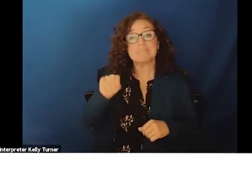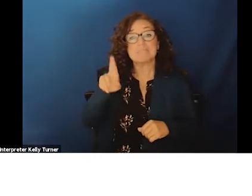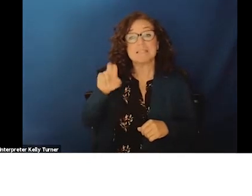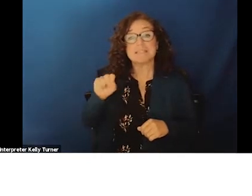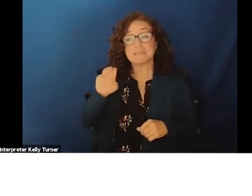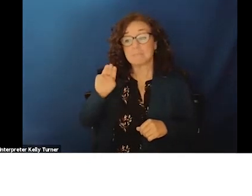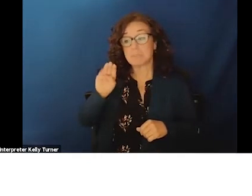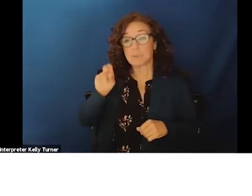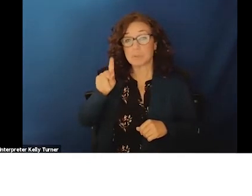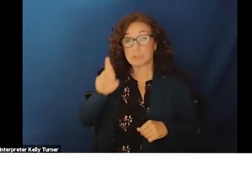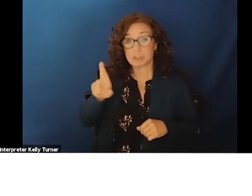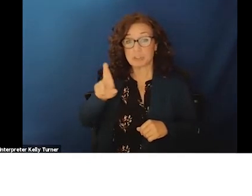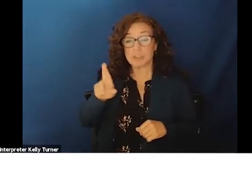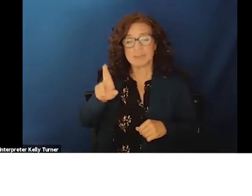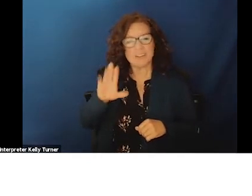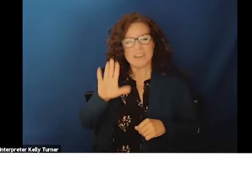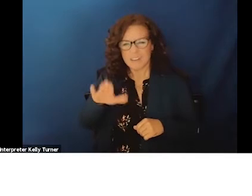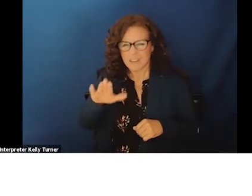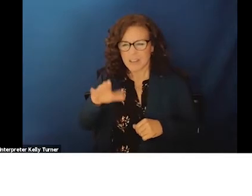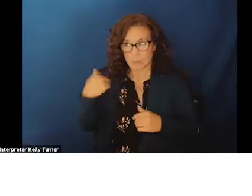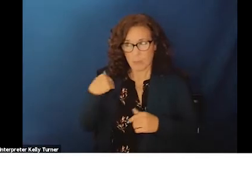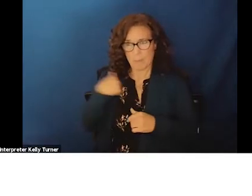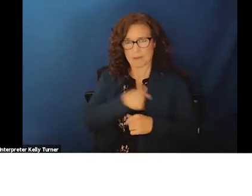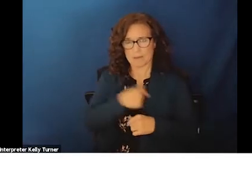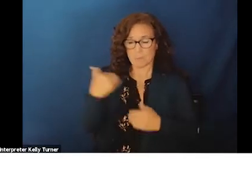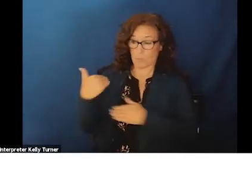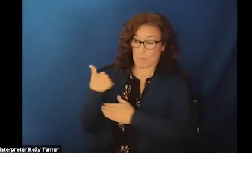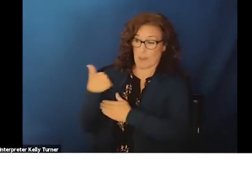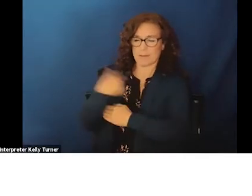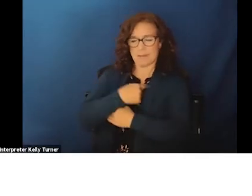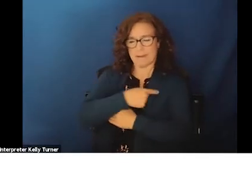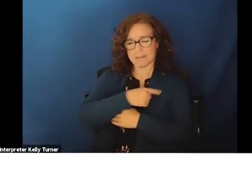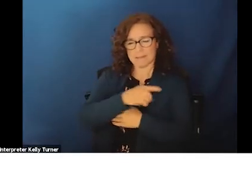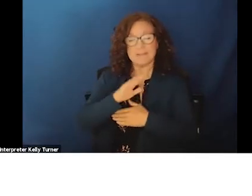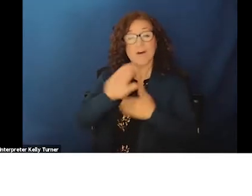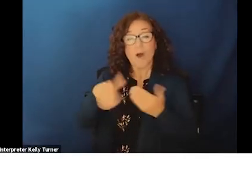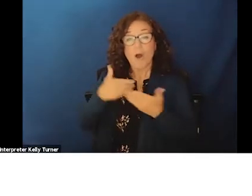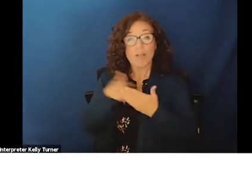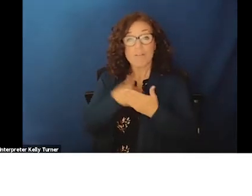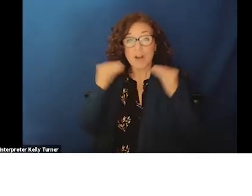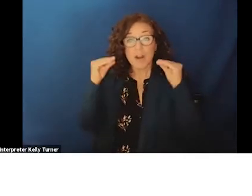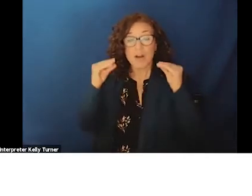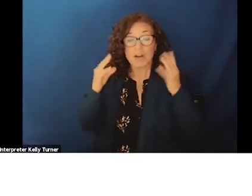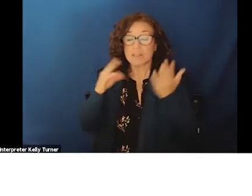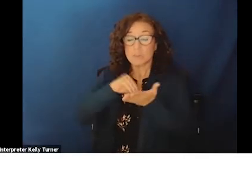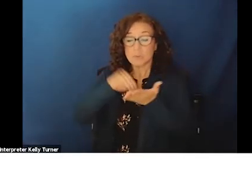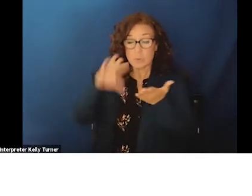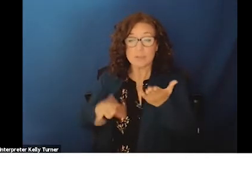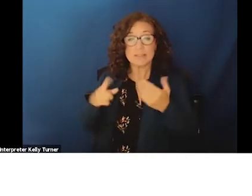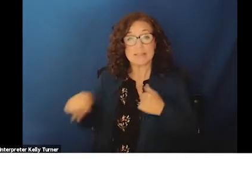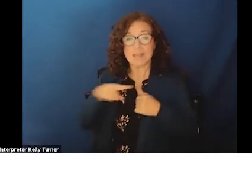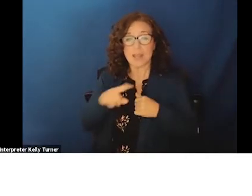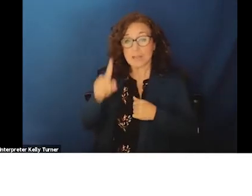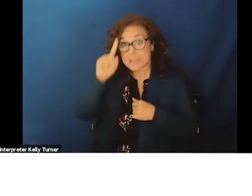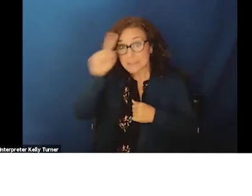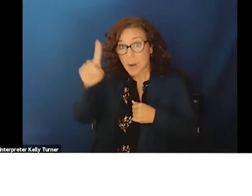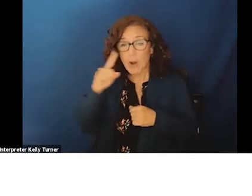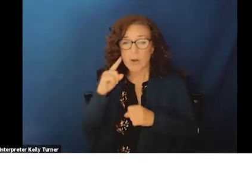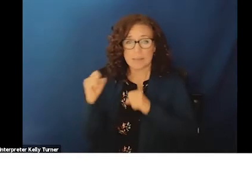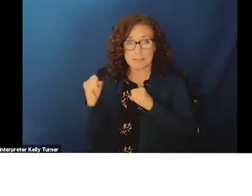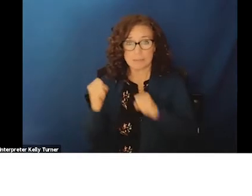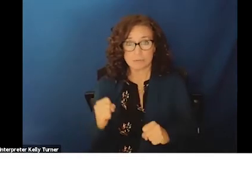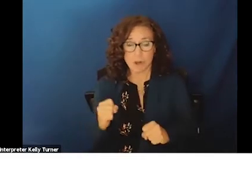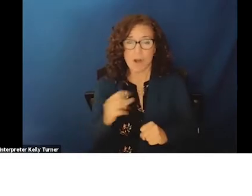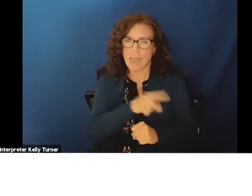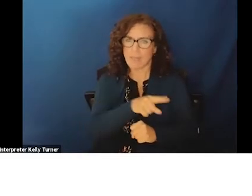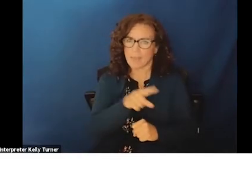are strong, capable, smart, and they can and have been doing all of